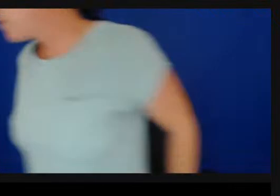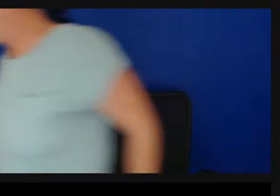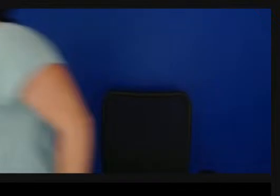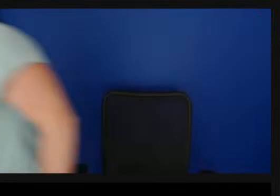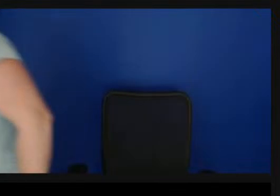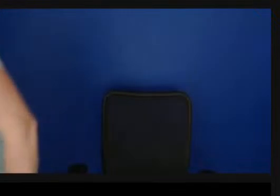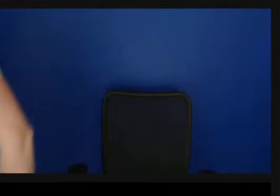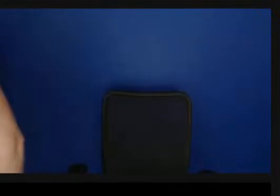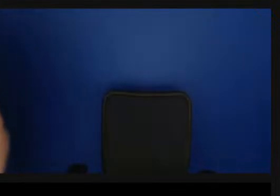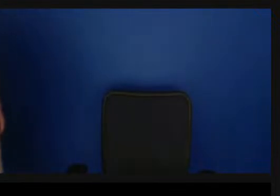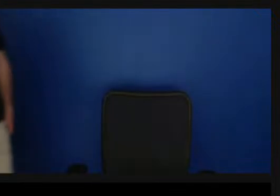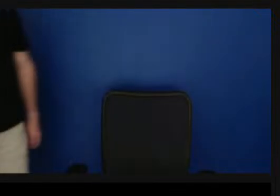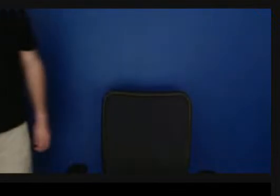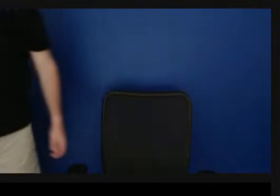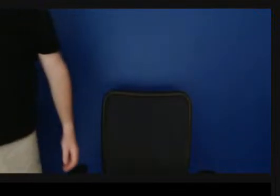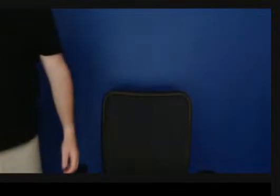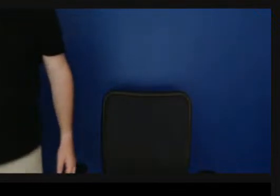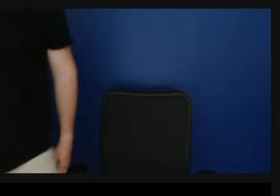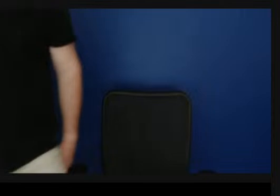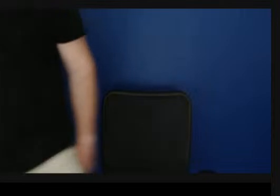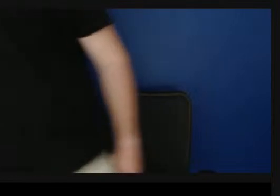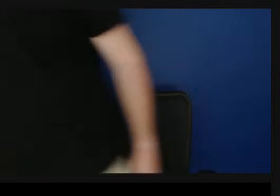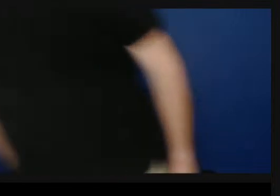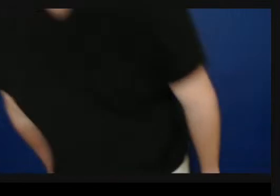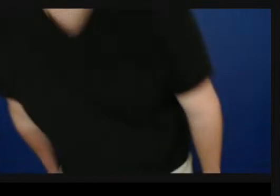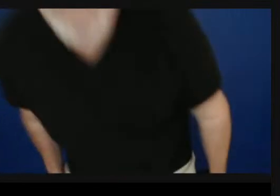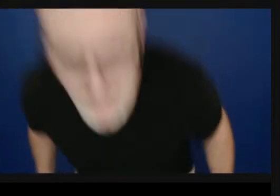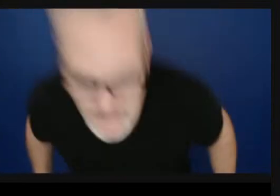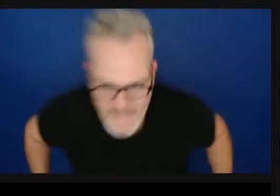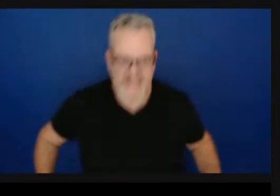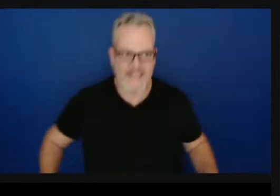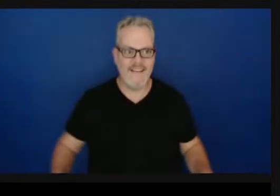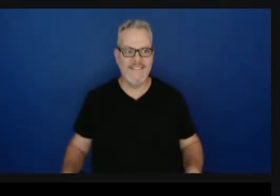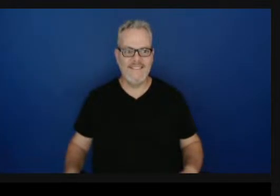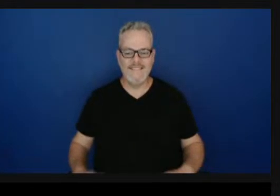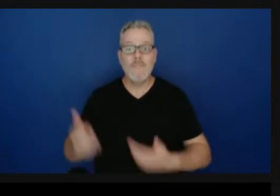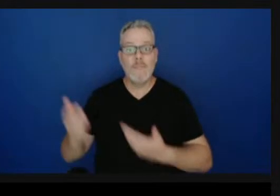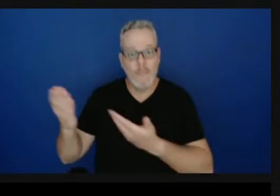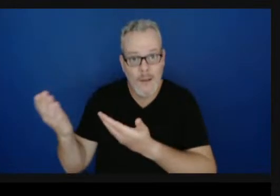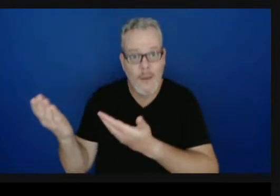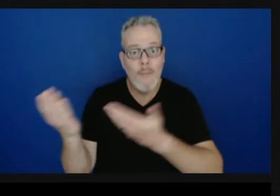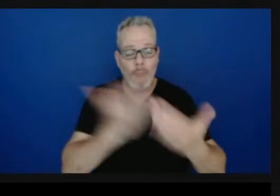day pack, snack, water.